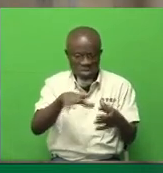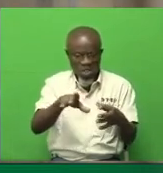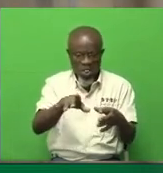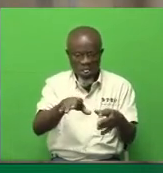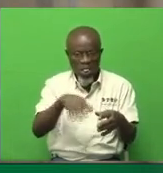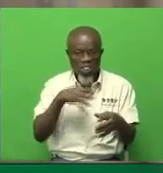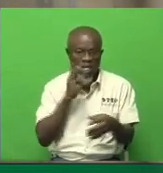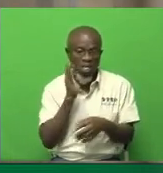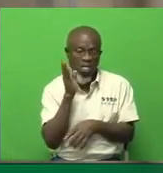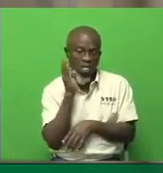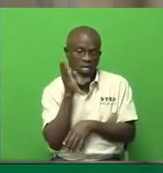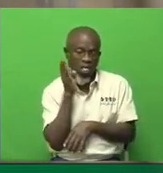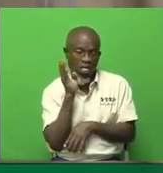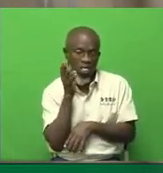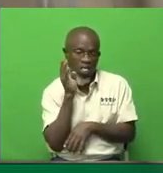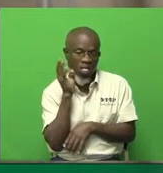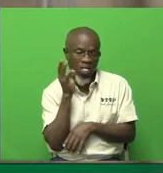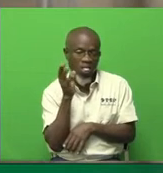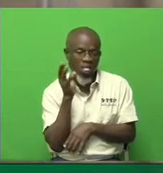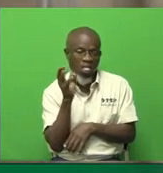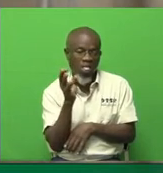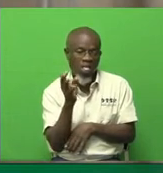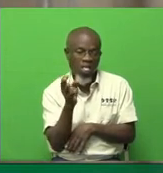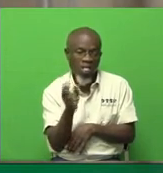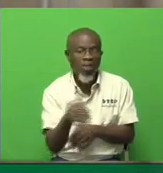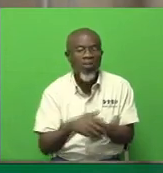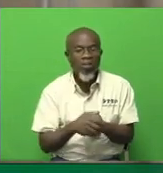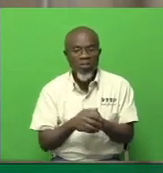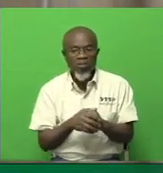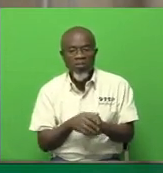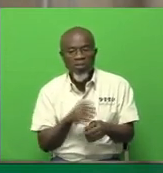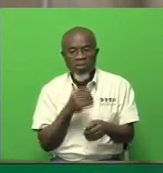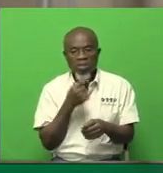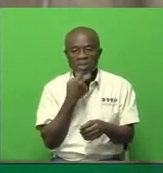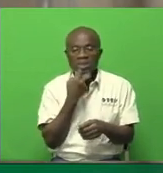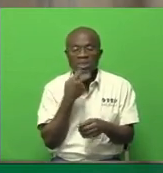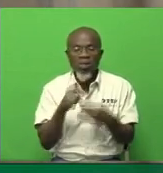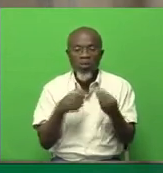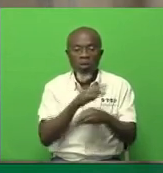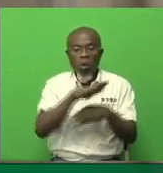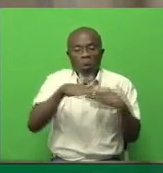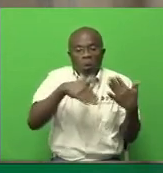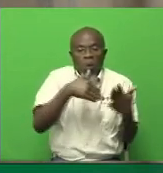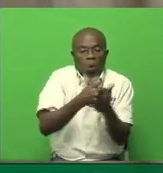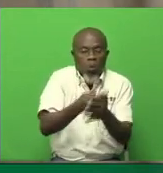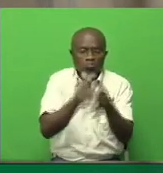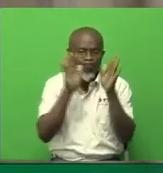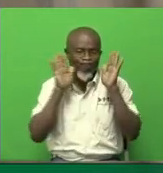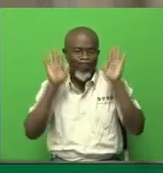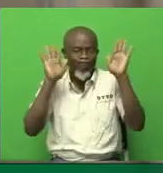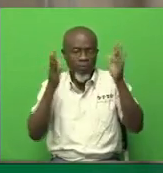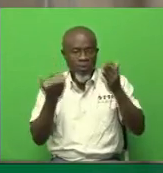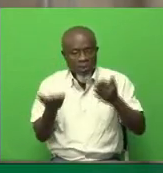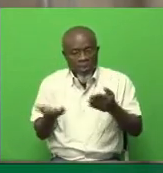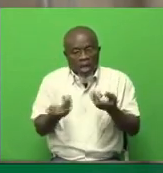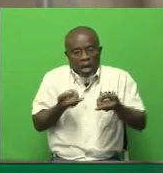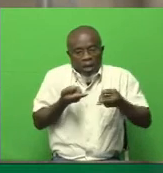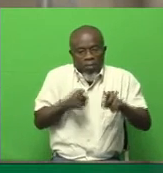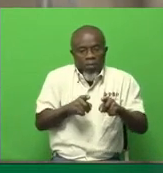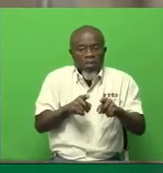regaling us about all the wonderful things that were happening under the various sectors